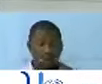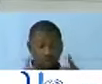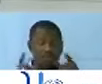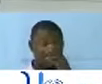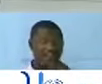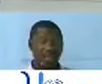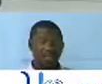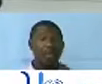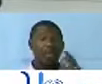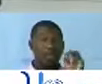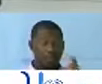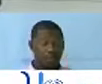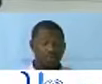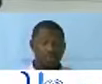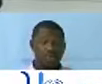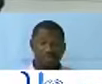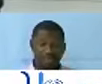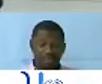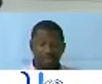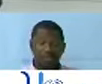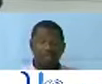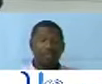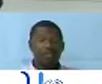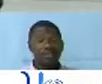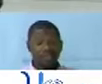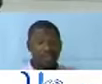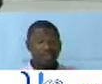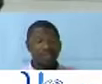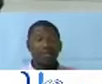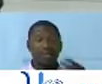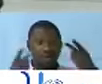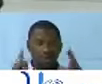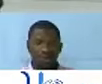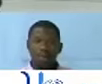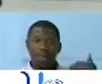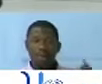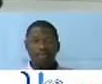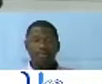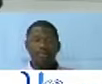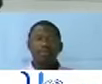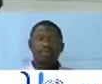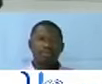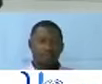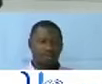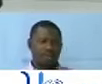that is correct. Where were these statements made?